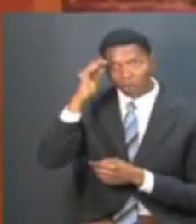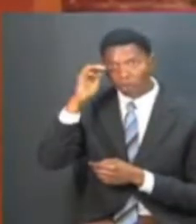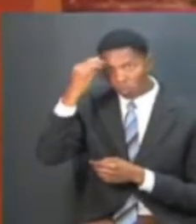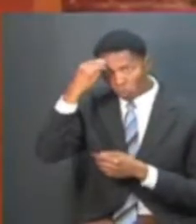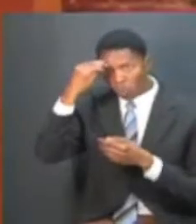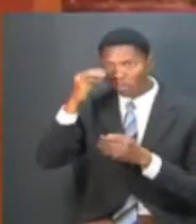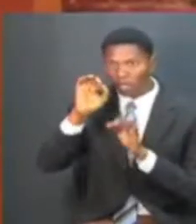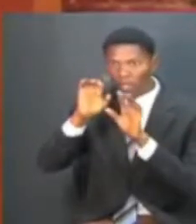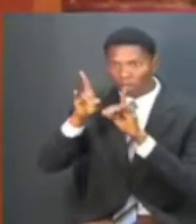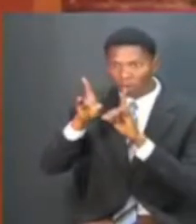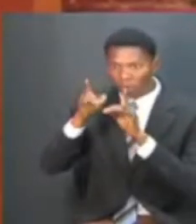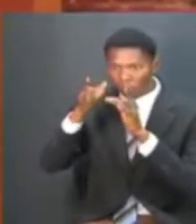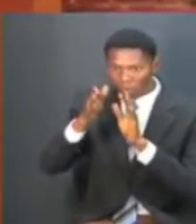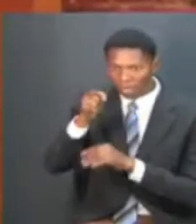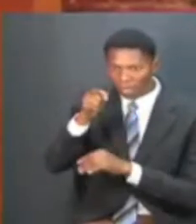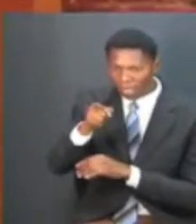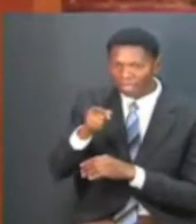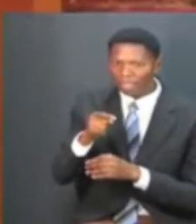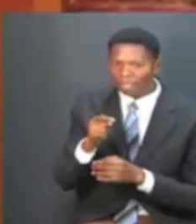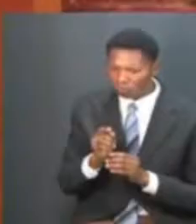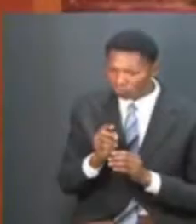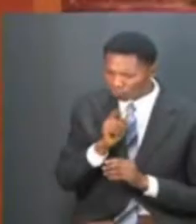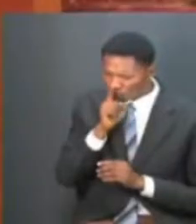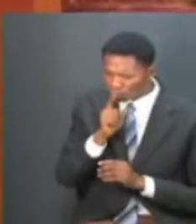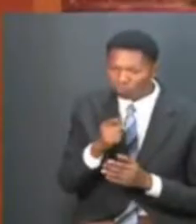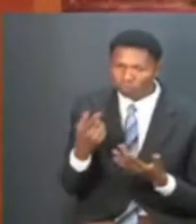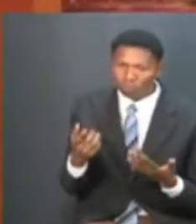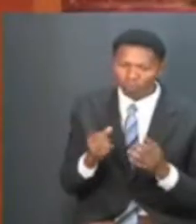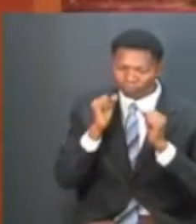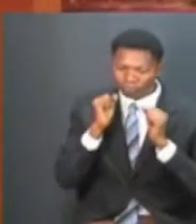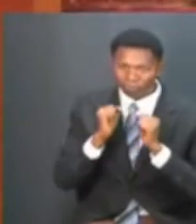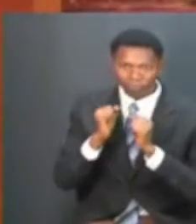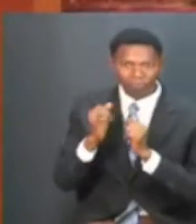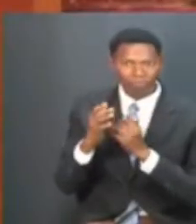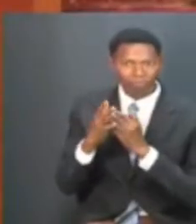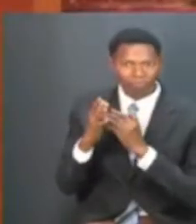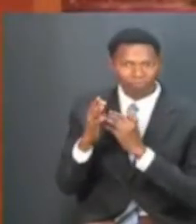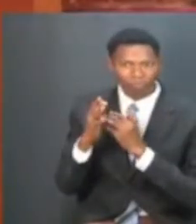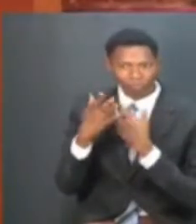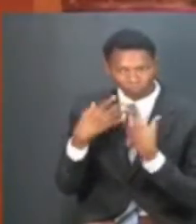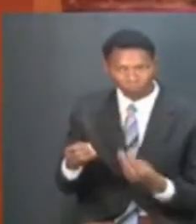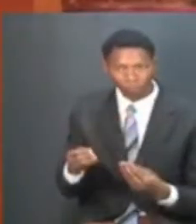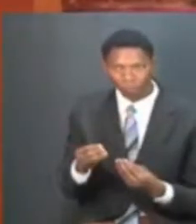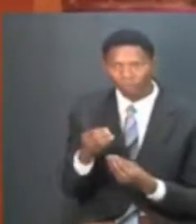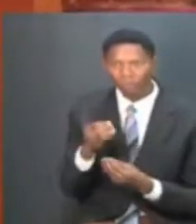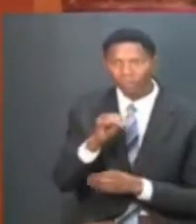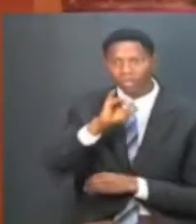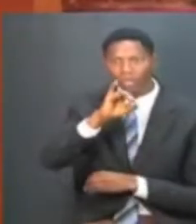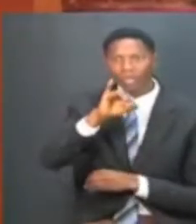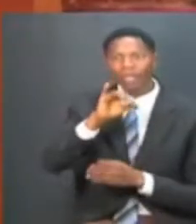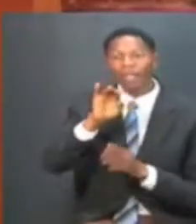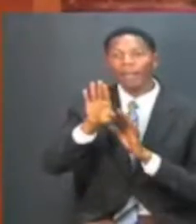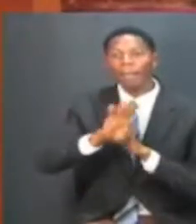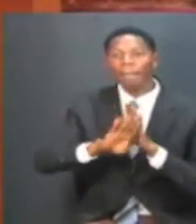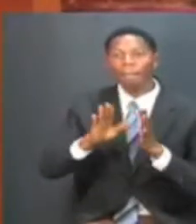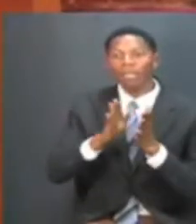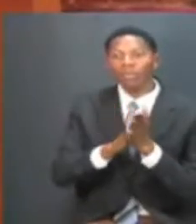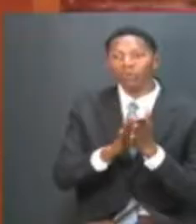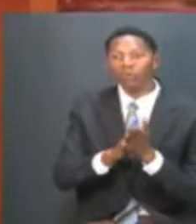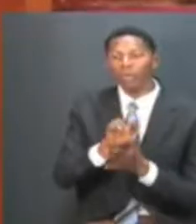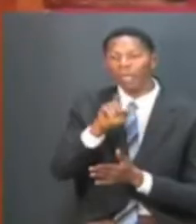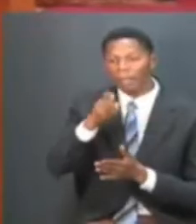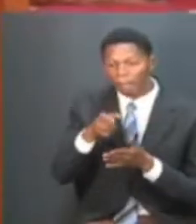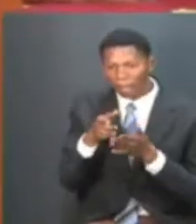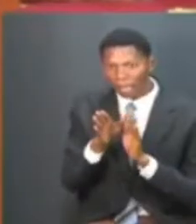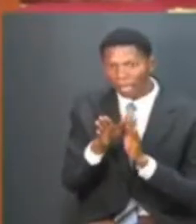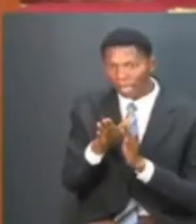Education is seriously addressing. So for basic schools, we need to allow them to